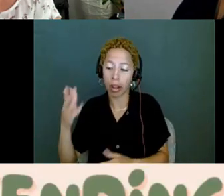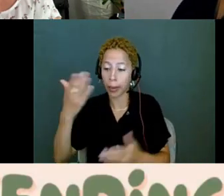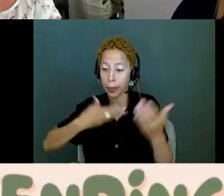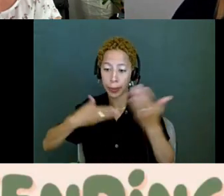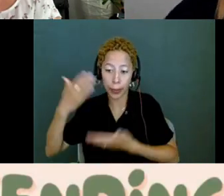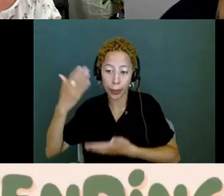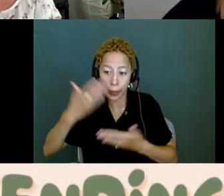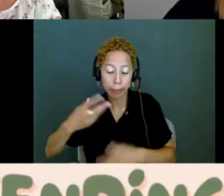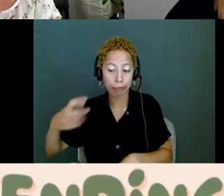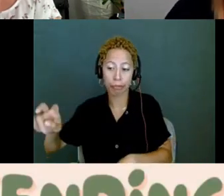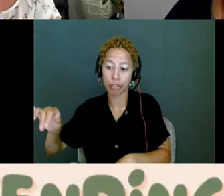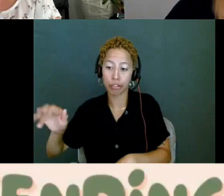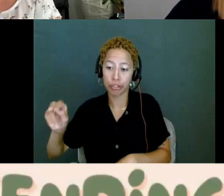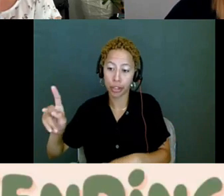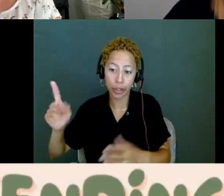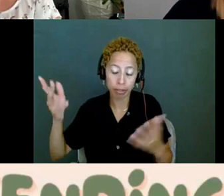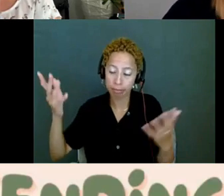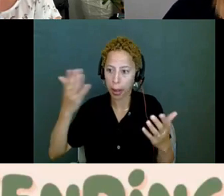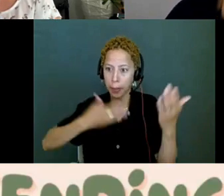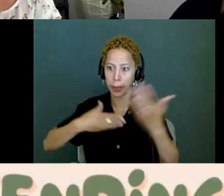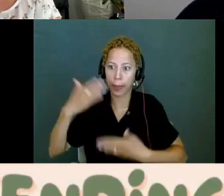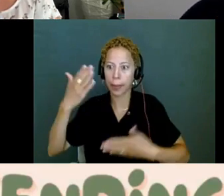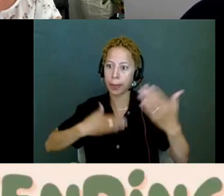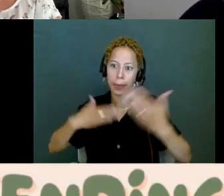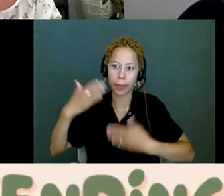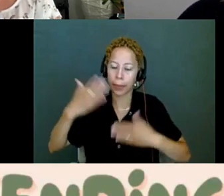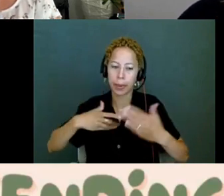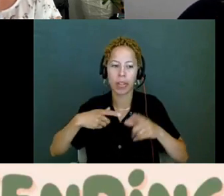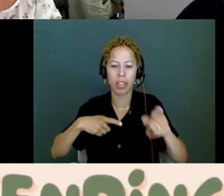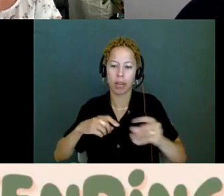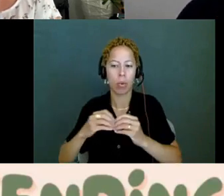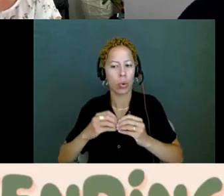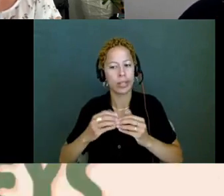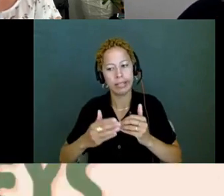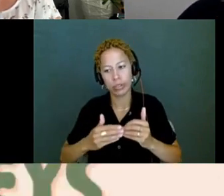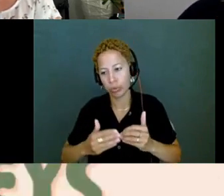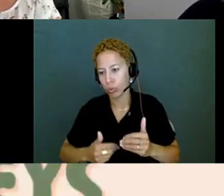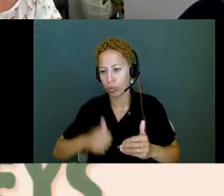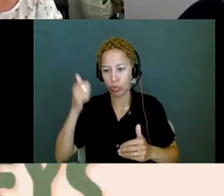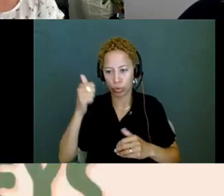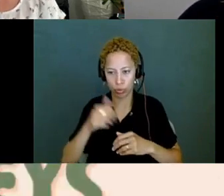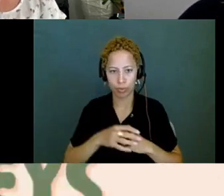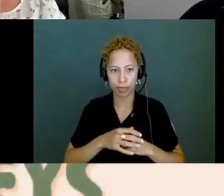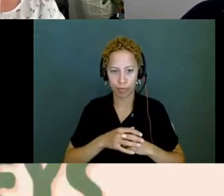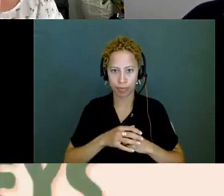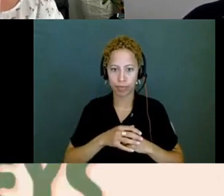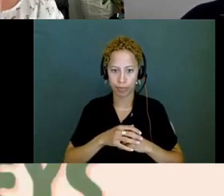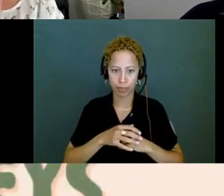into the junk box. So this is just really the easiest way. Next slide.